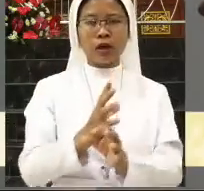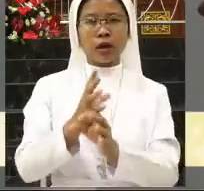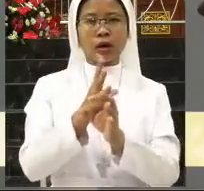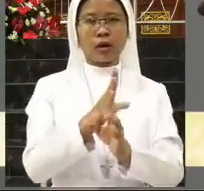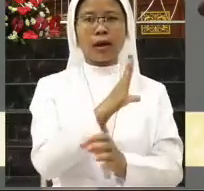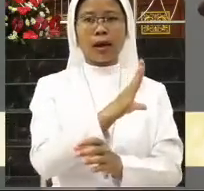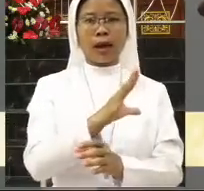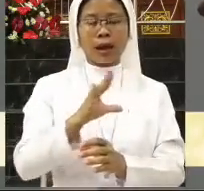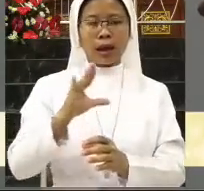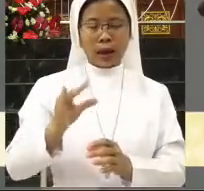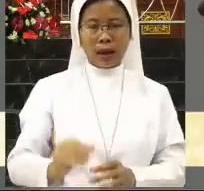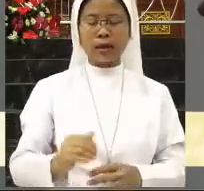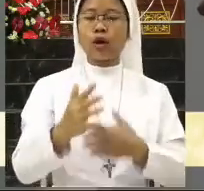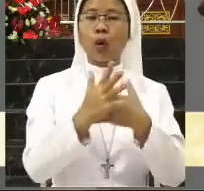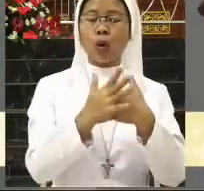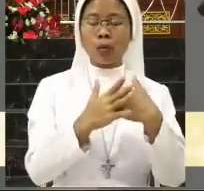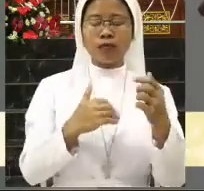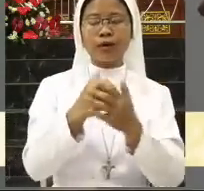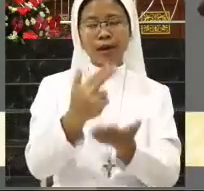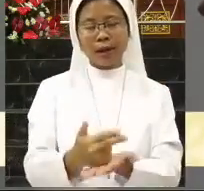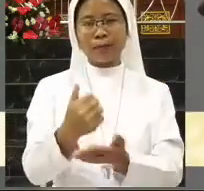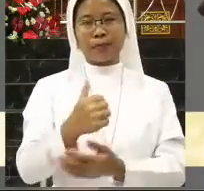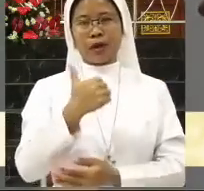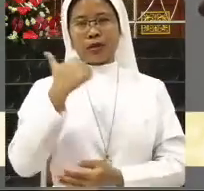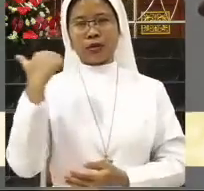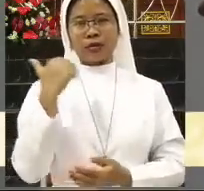and comfort others.